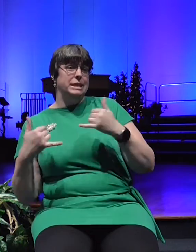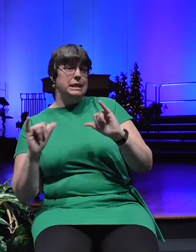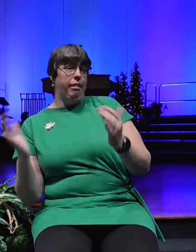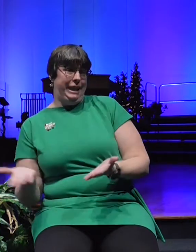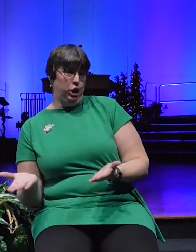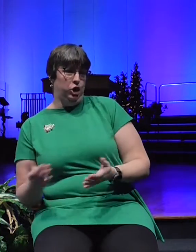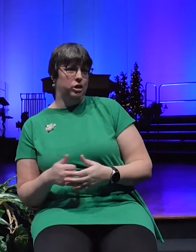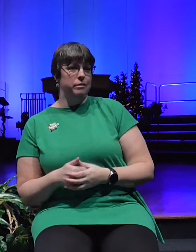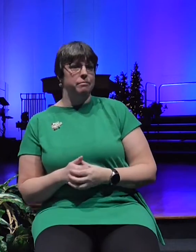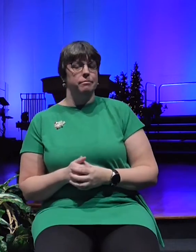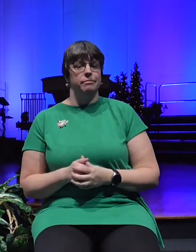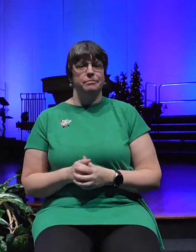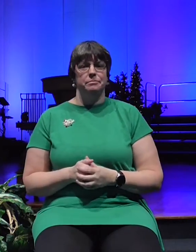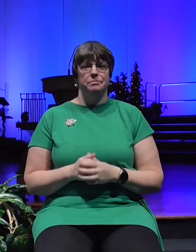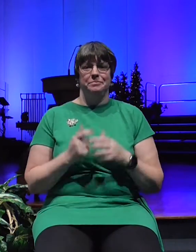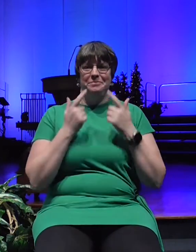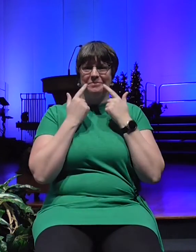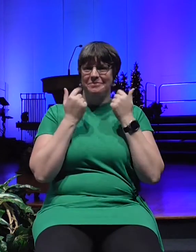me.